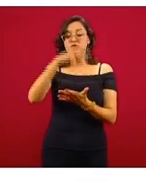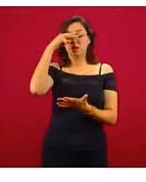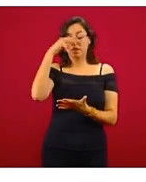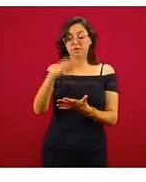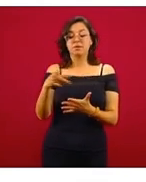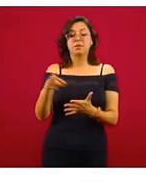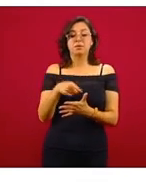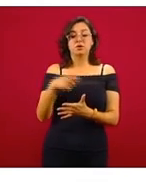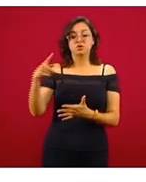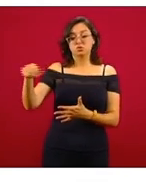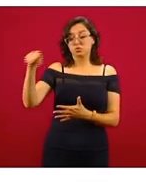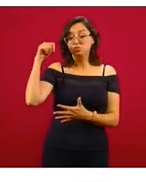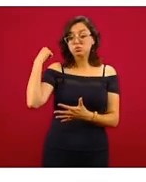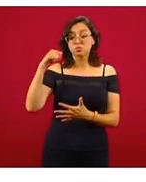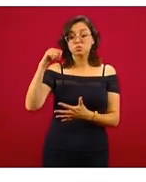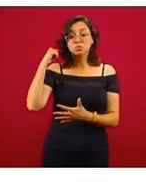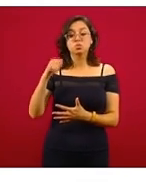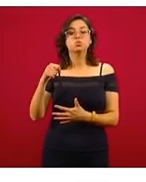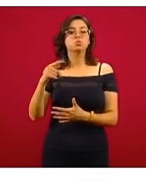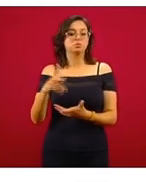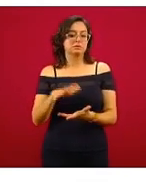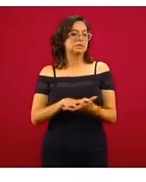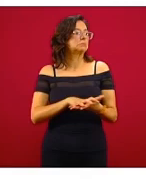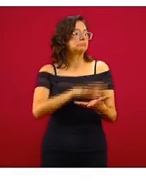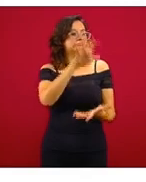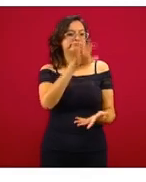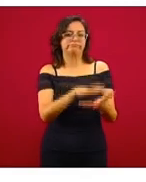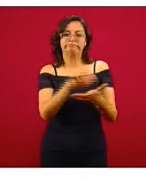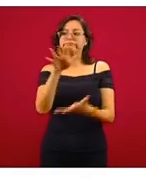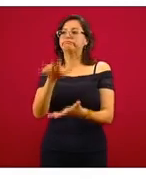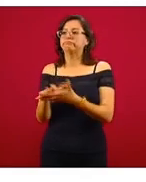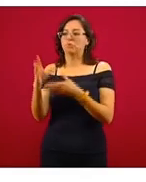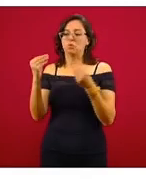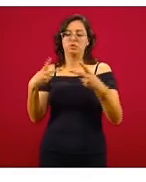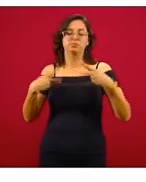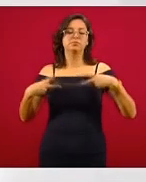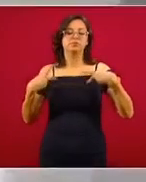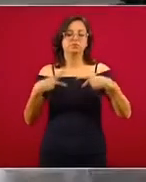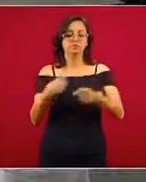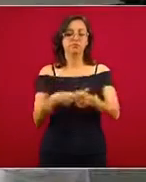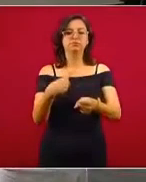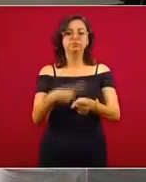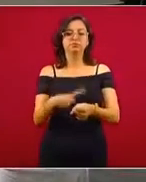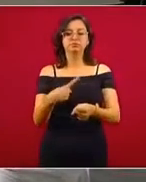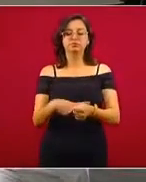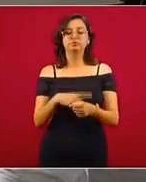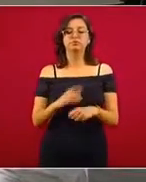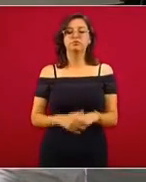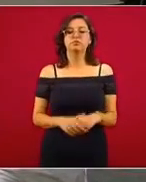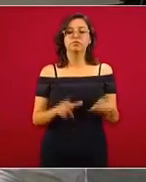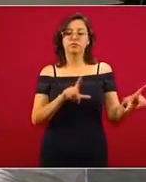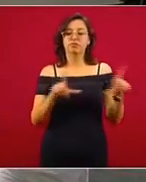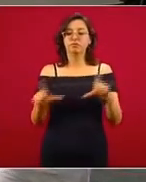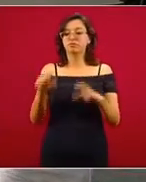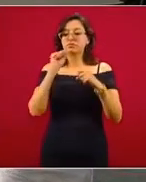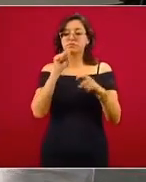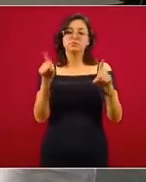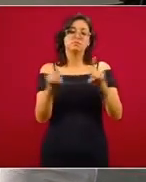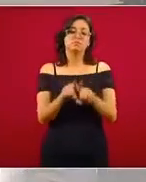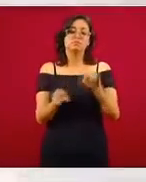intense activity of transmission of the disease are now being represented